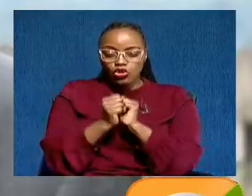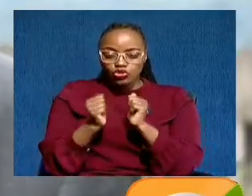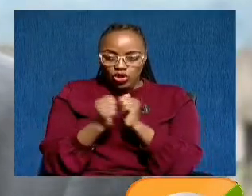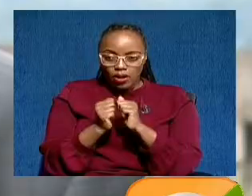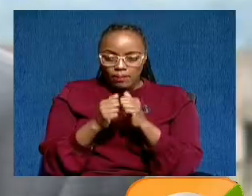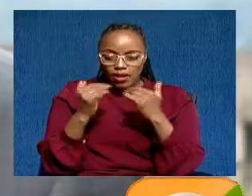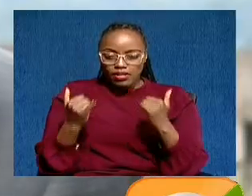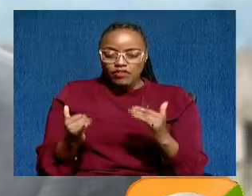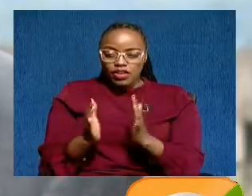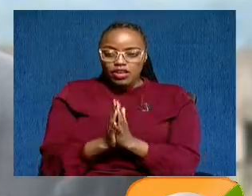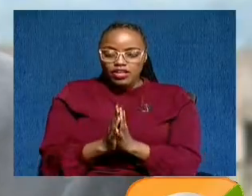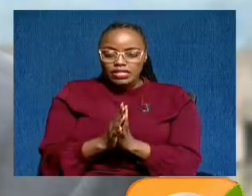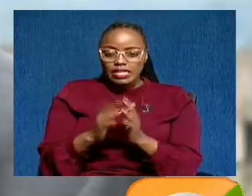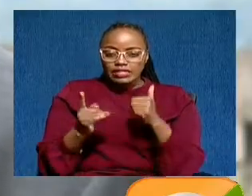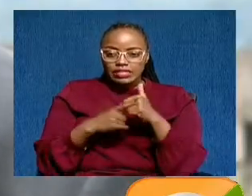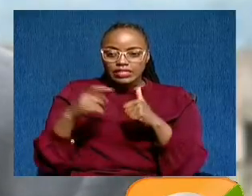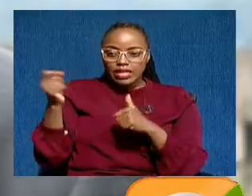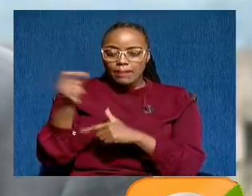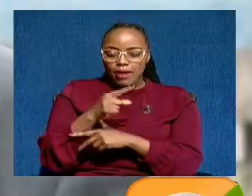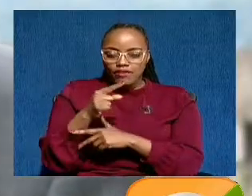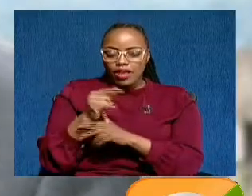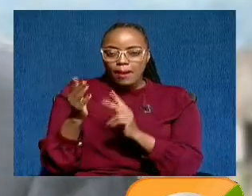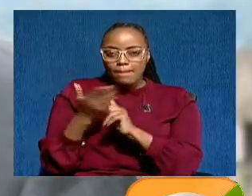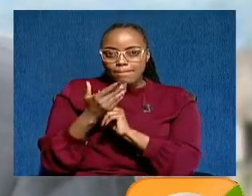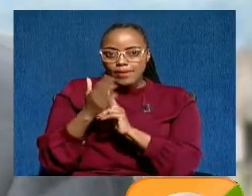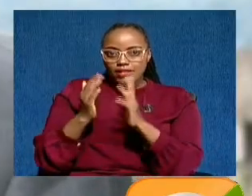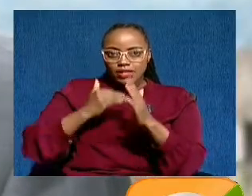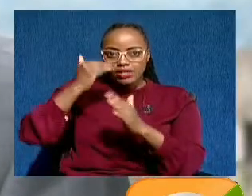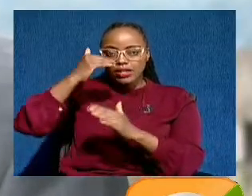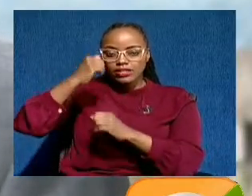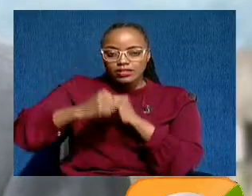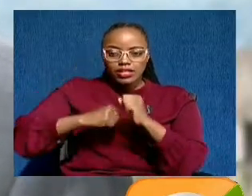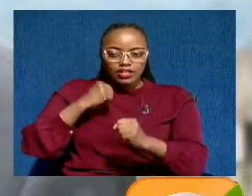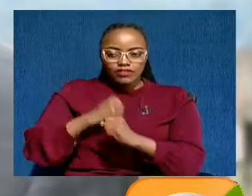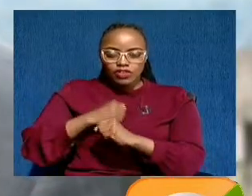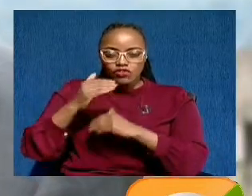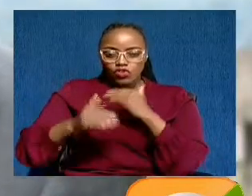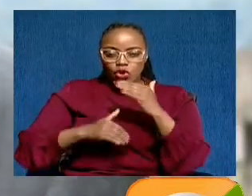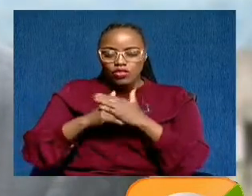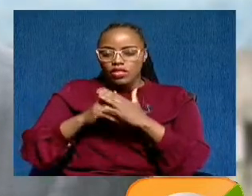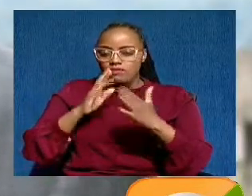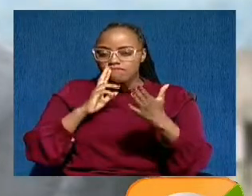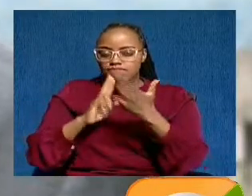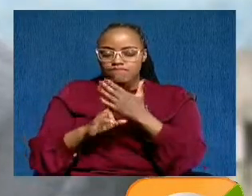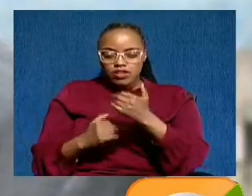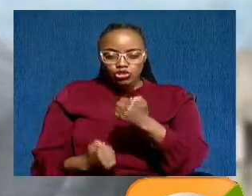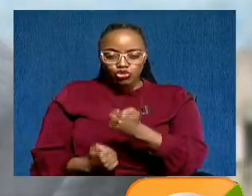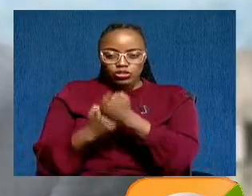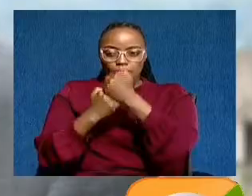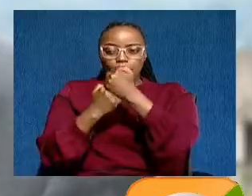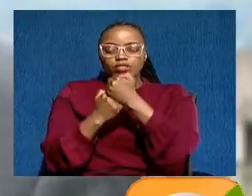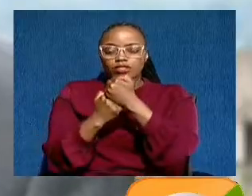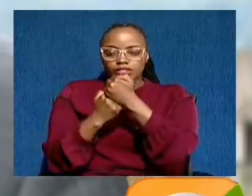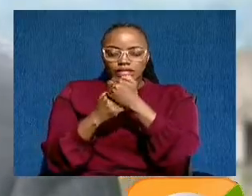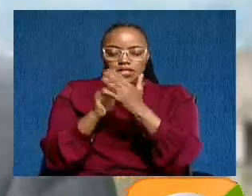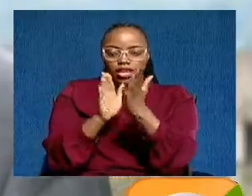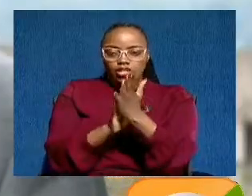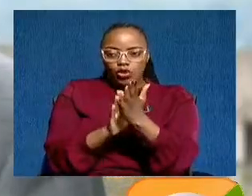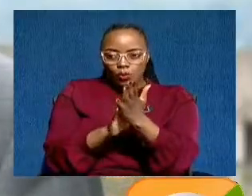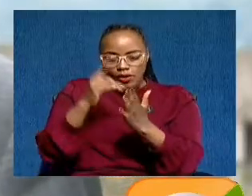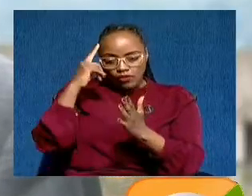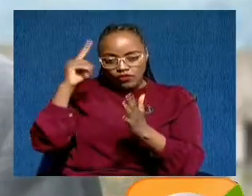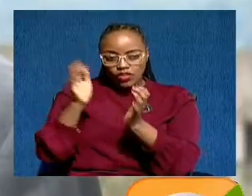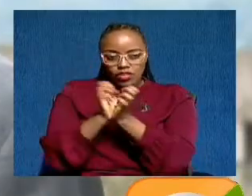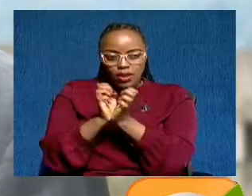and it takes 6 months, we are looking at mid next year for all the reports to support the recommendation for